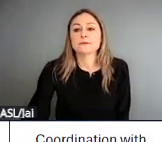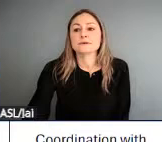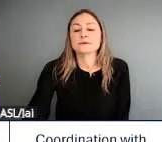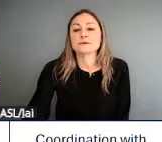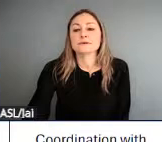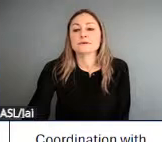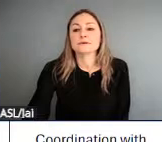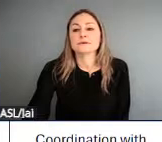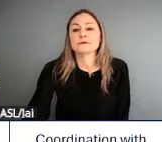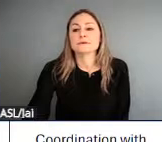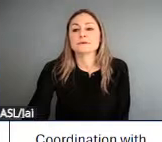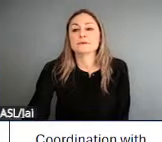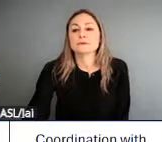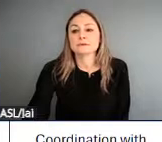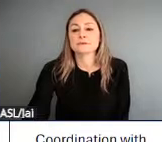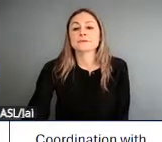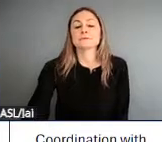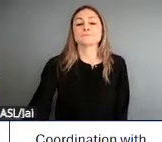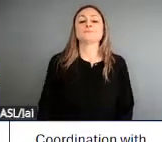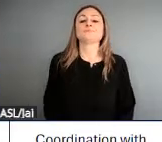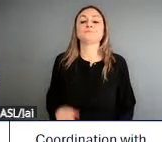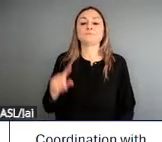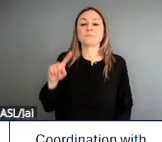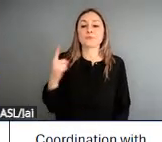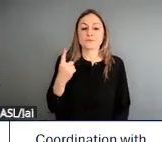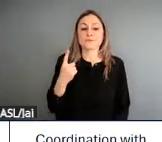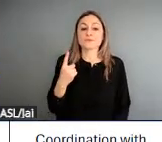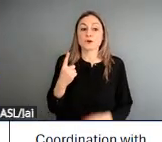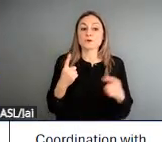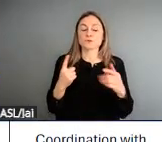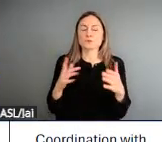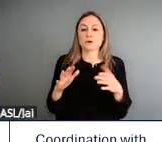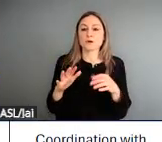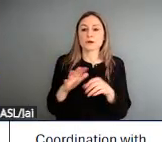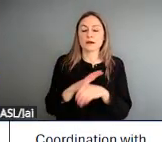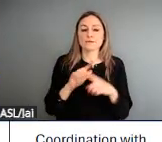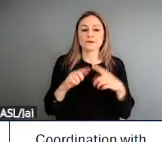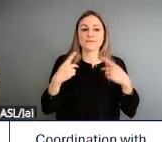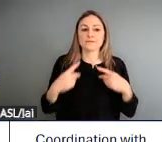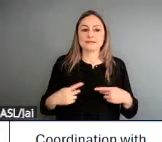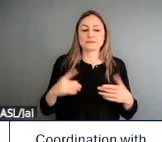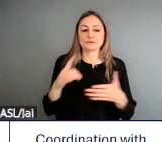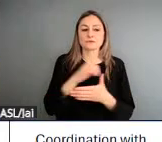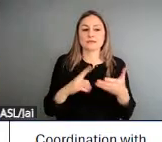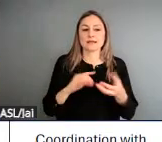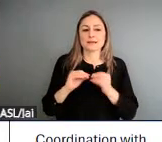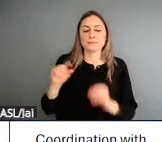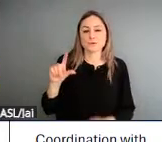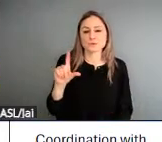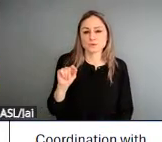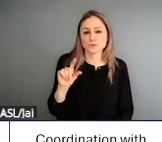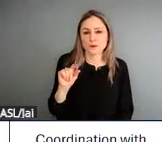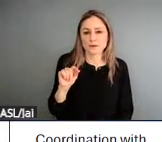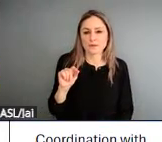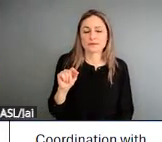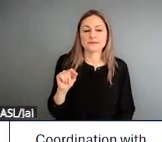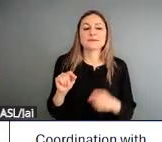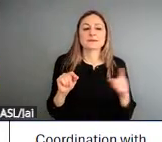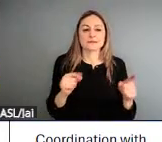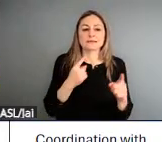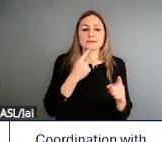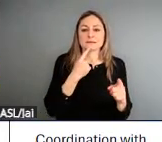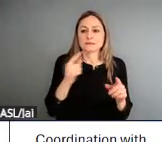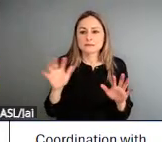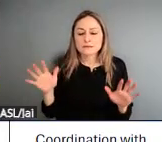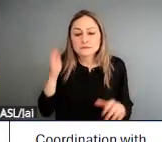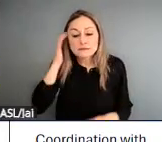All right, thank you very much. So the first that we will cover is physical design number 20, and this reads